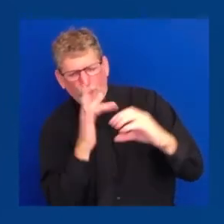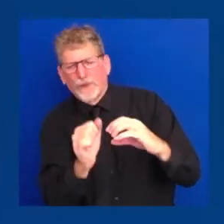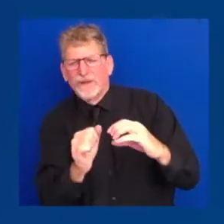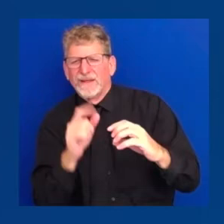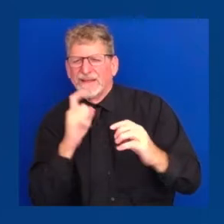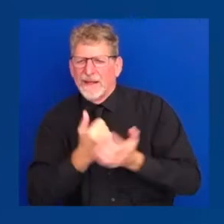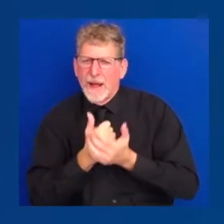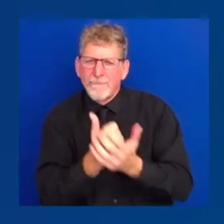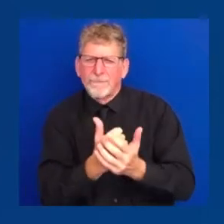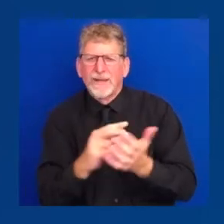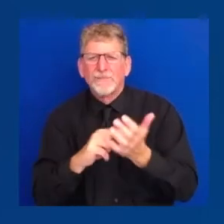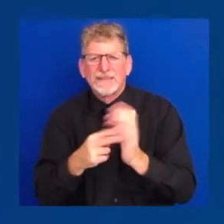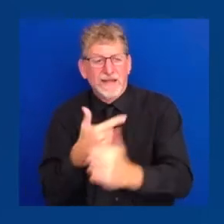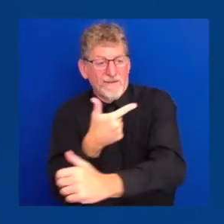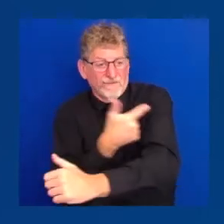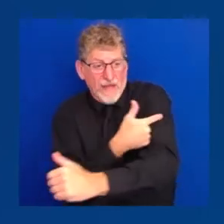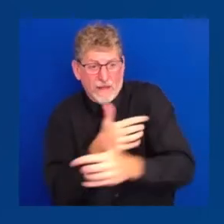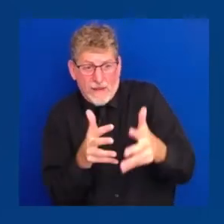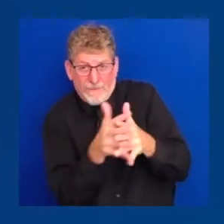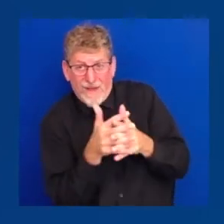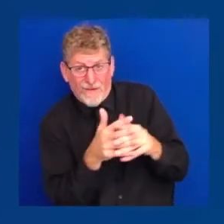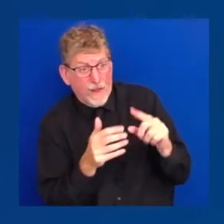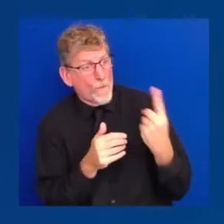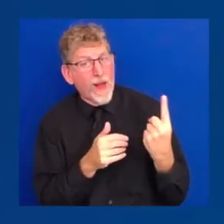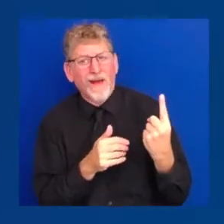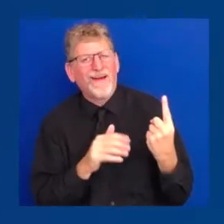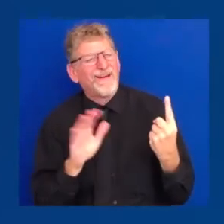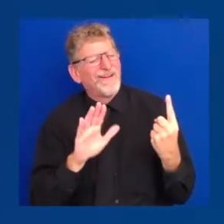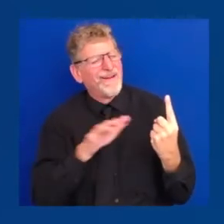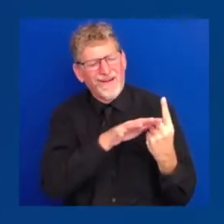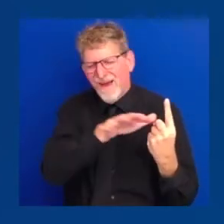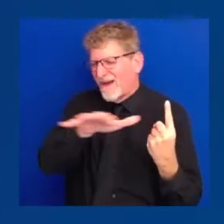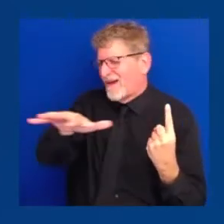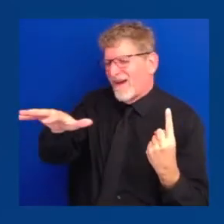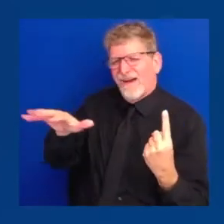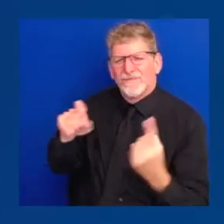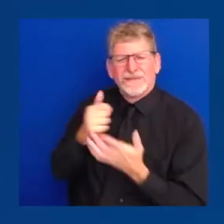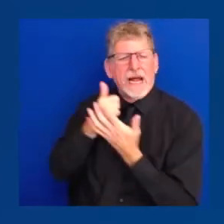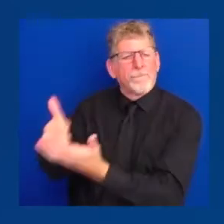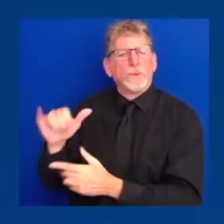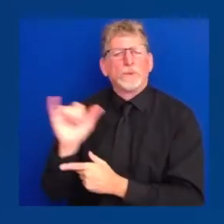both the right thing to do, and it is in our own national interest.